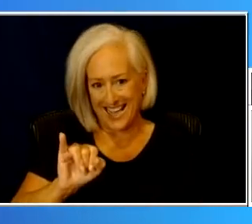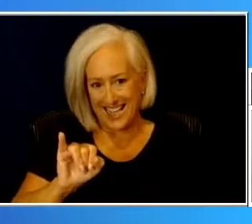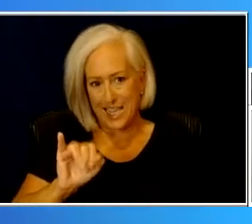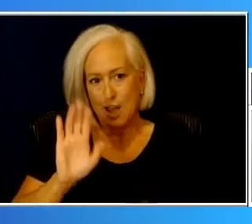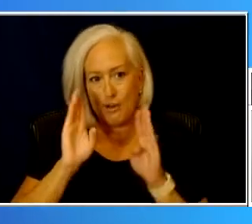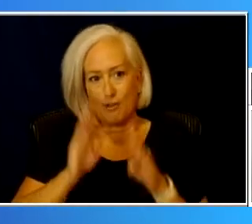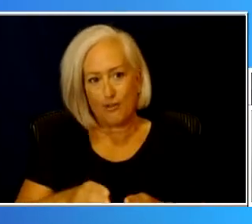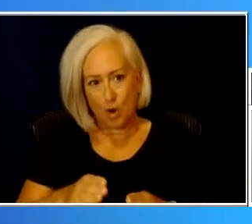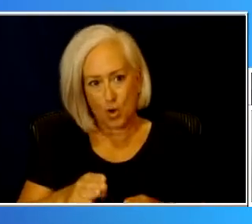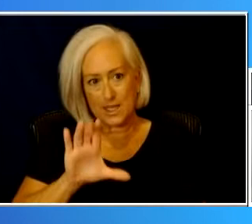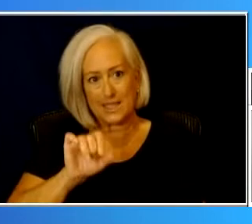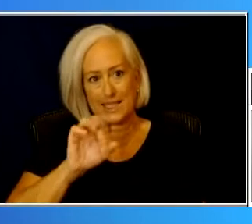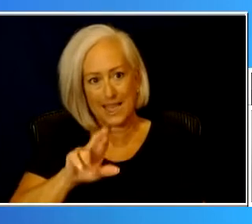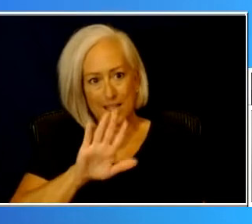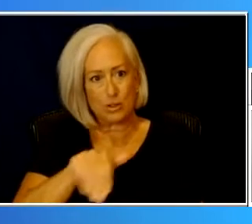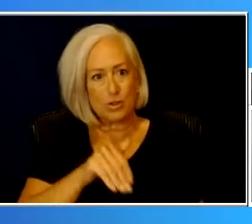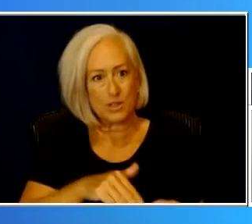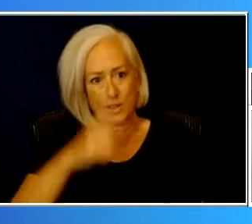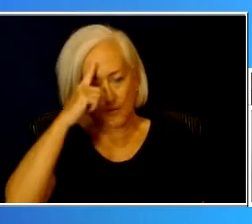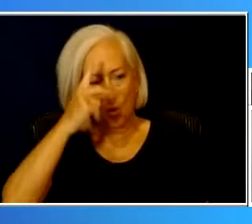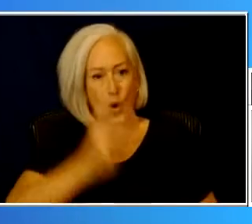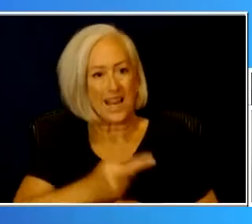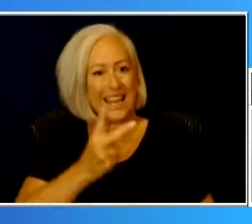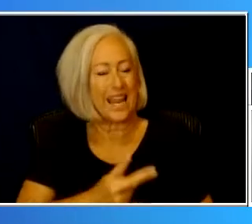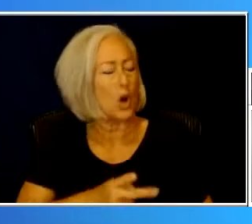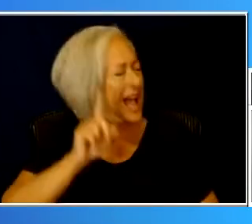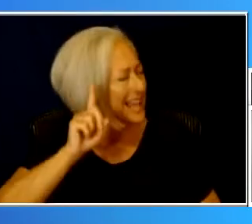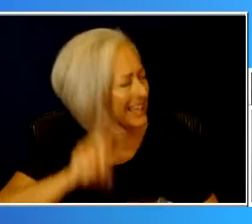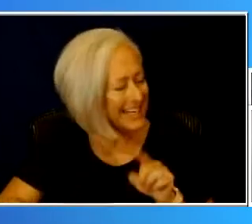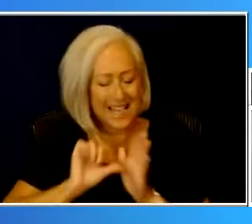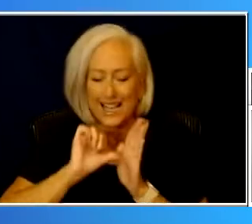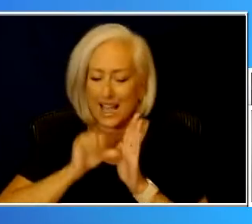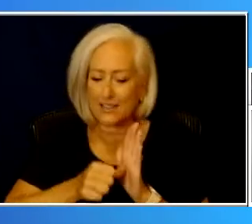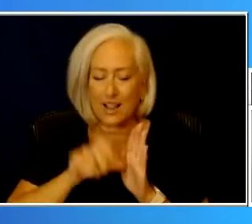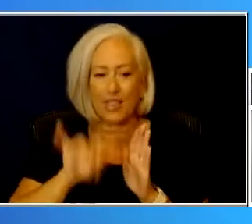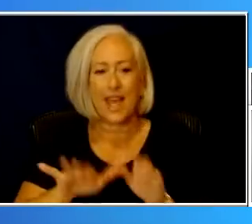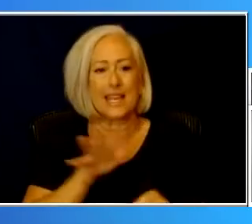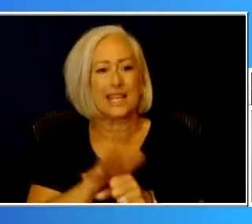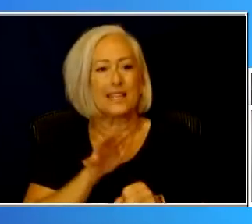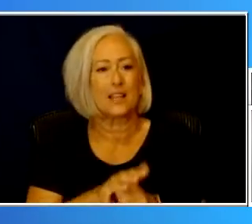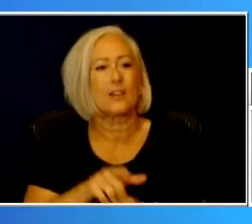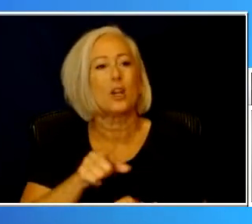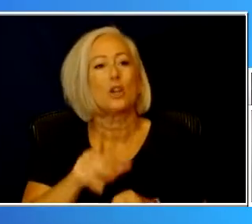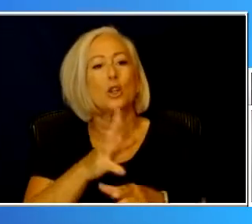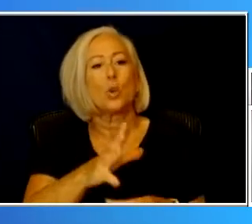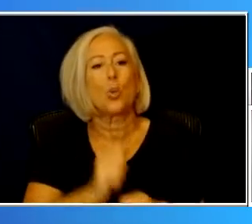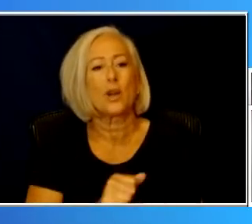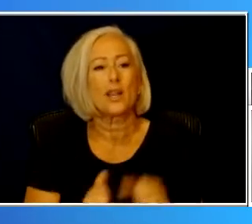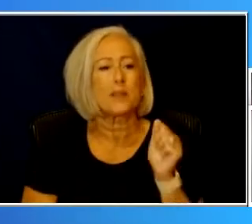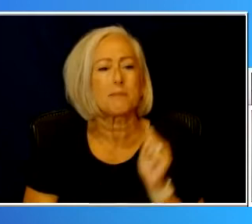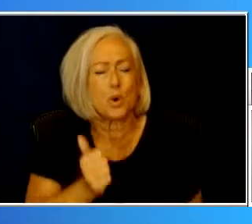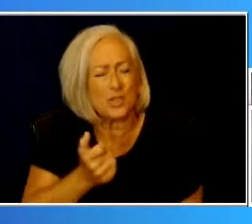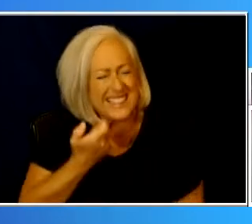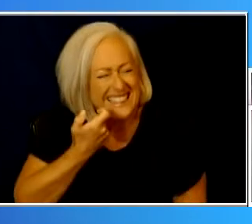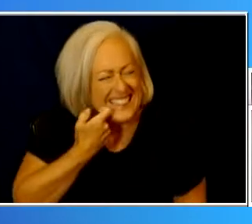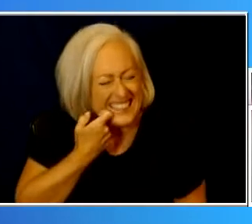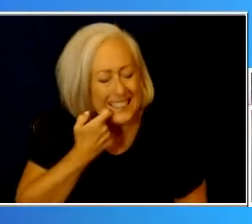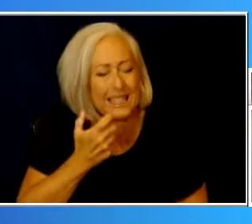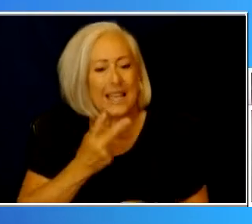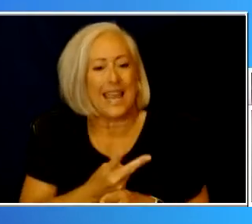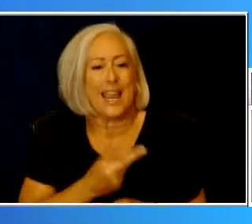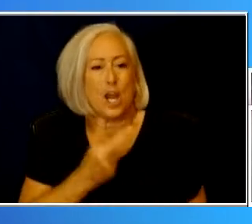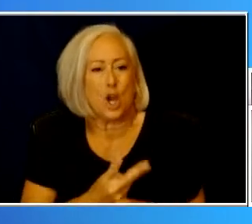stress this enough, and that is because you will receive the most cutting edge care. I think folks in our community don't